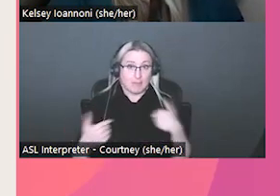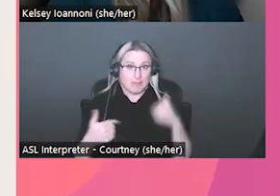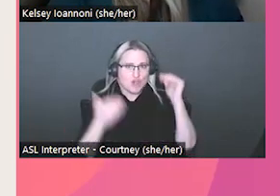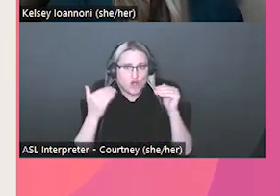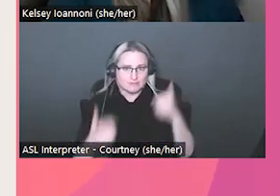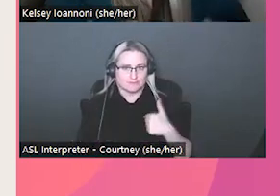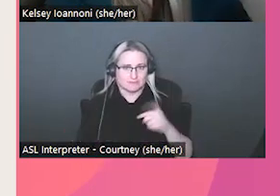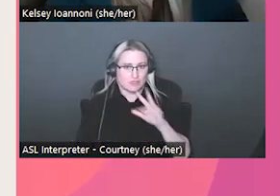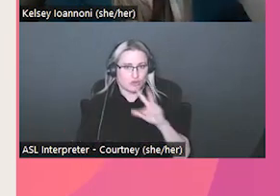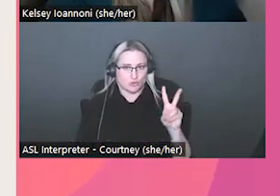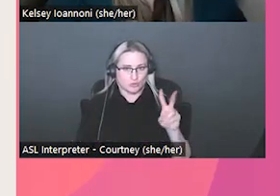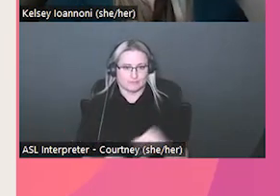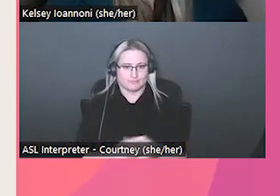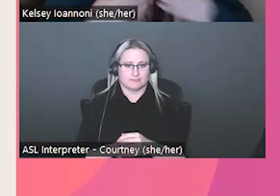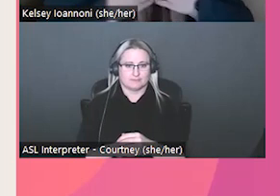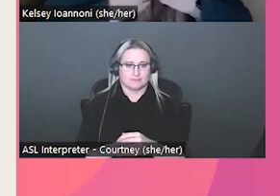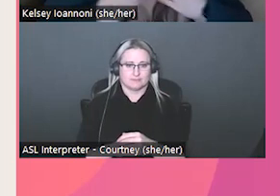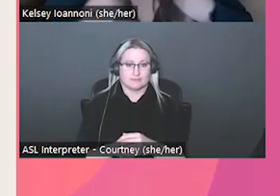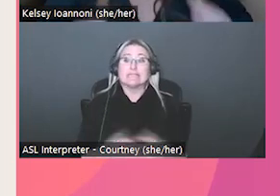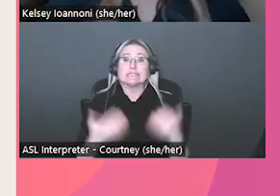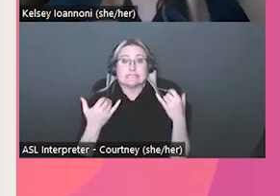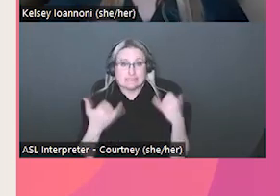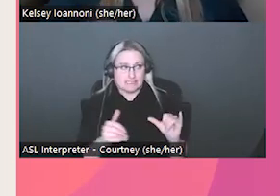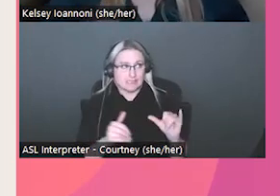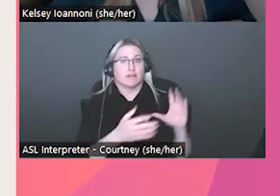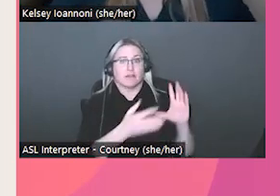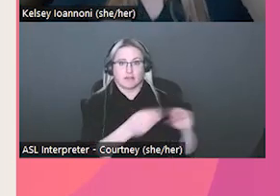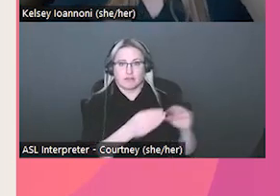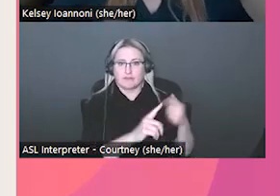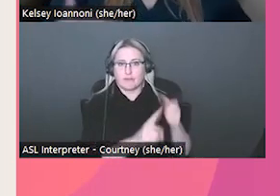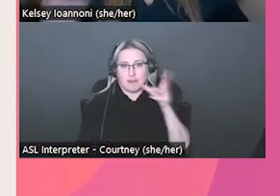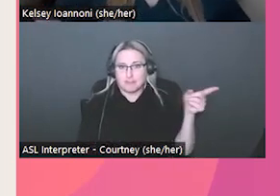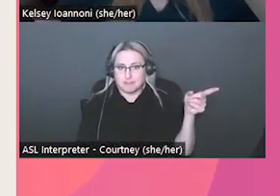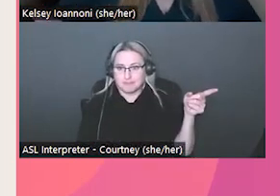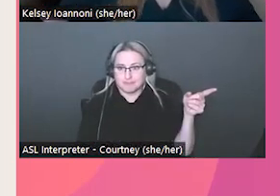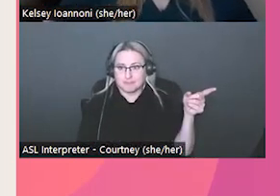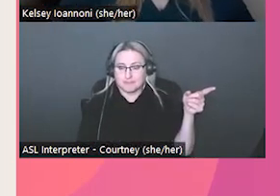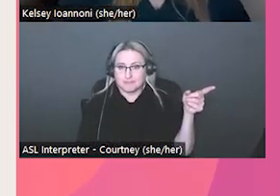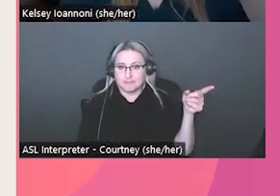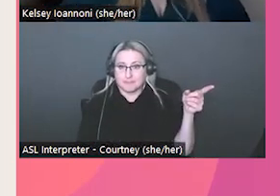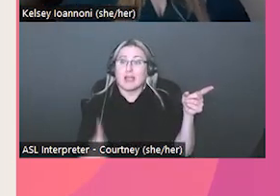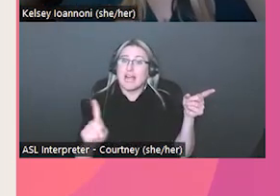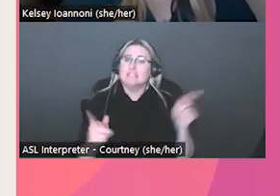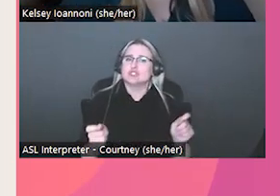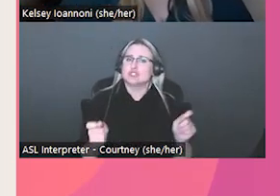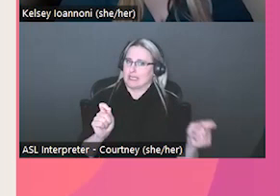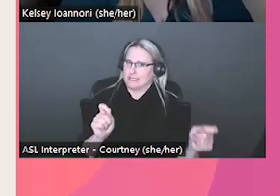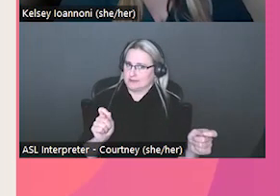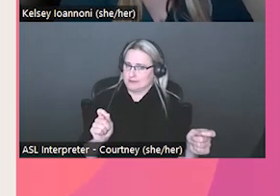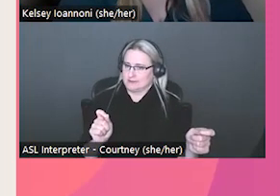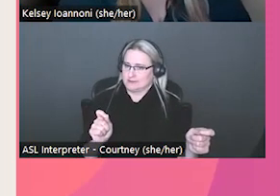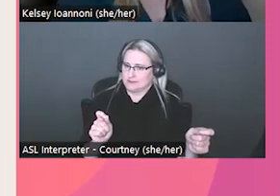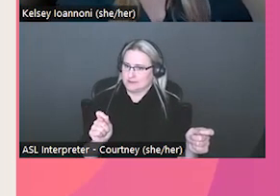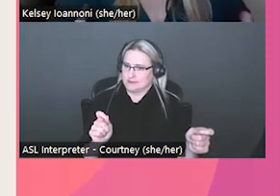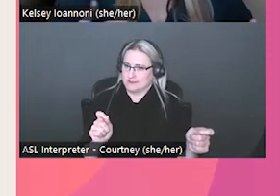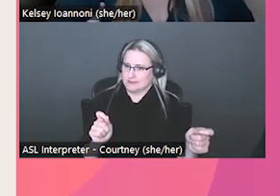years old. I'm still getting this discourse from my mother, though it has shifted, which I was going to share. And I'm